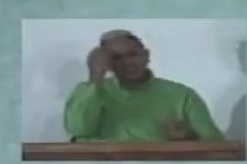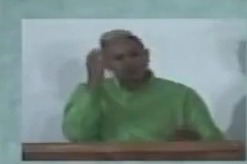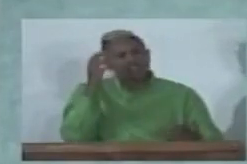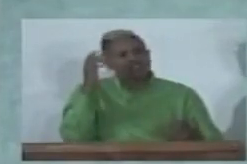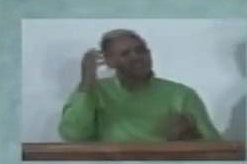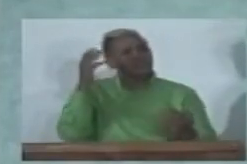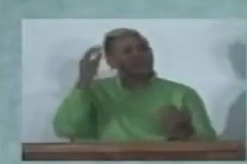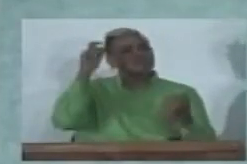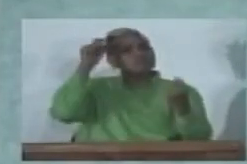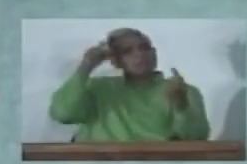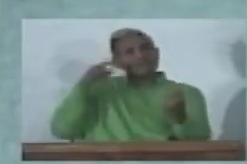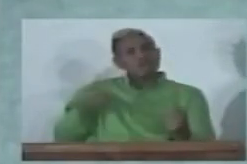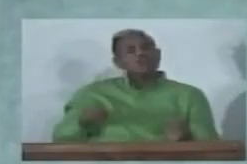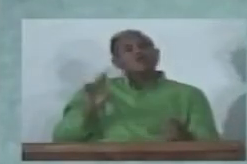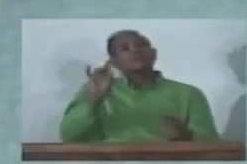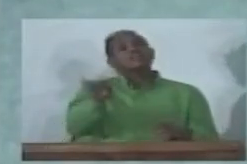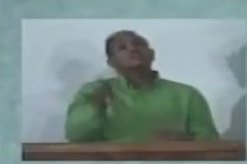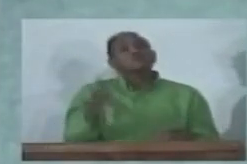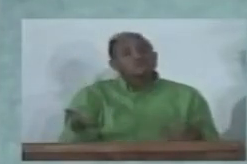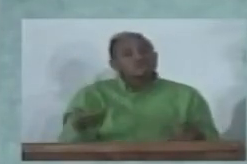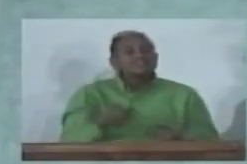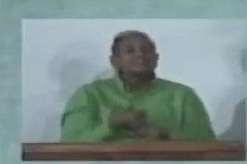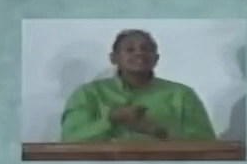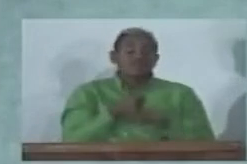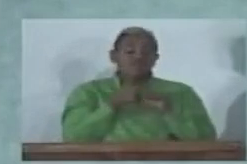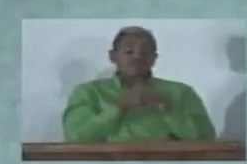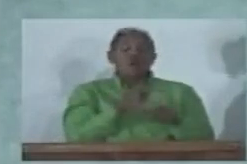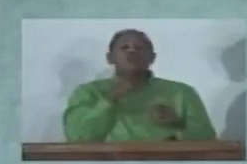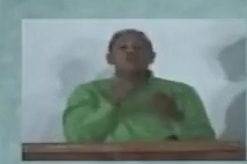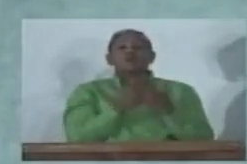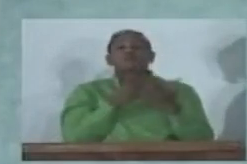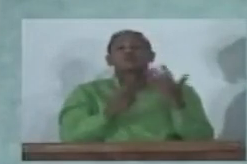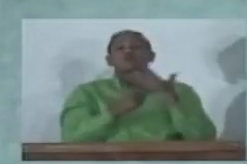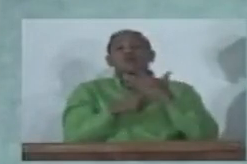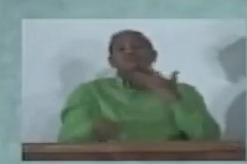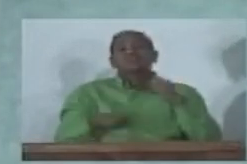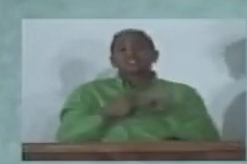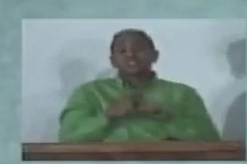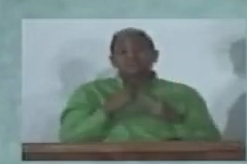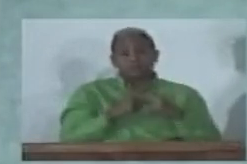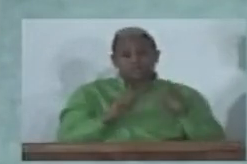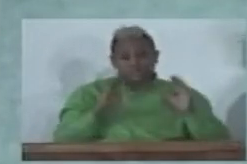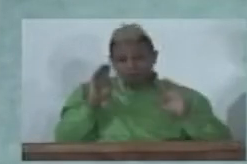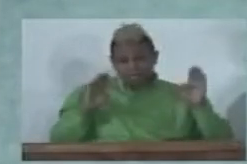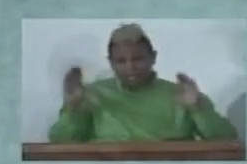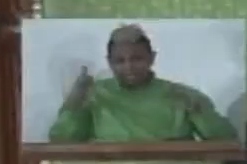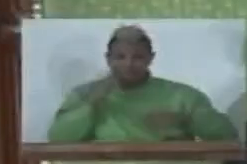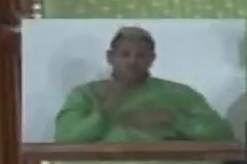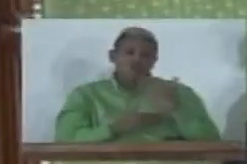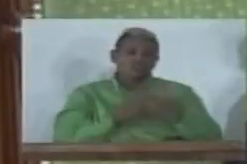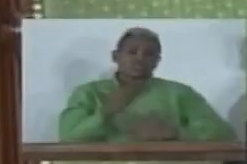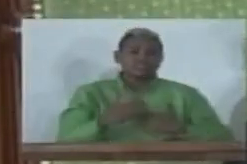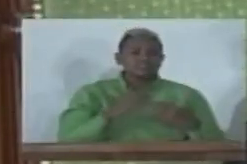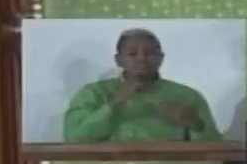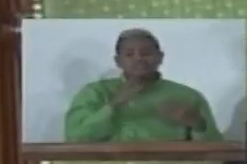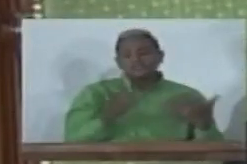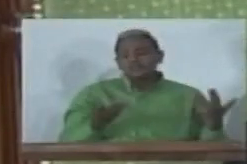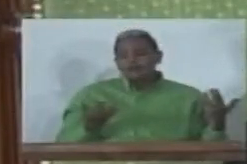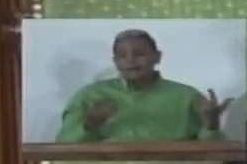issued. Mr. President, following the pre-qualification and the bidding process,